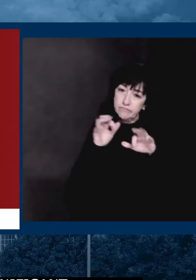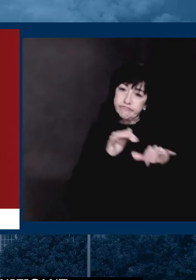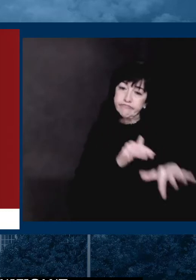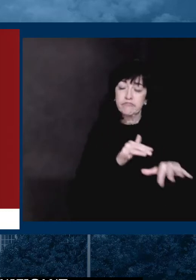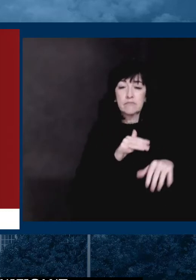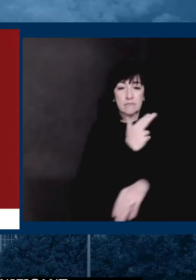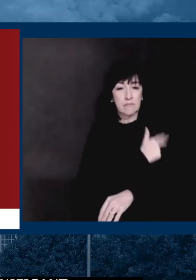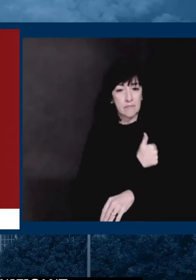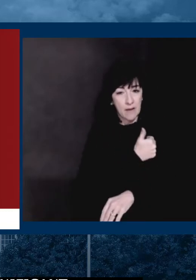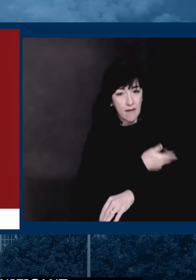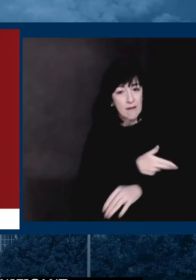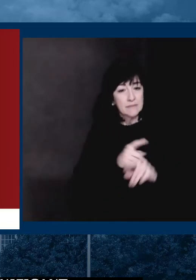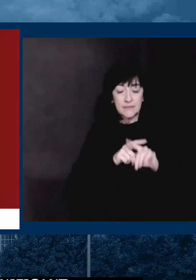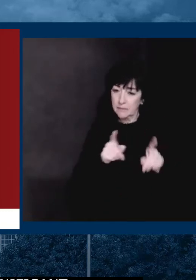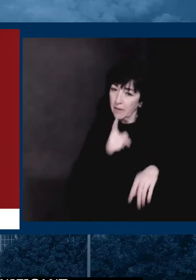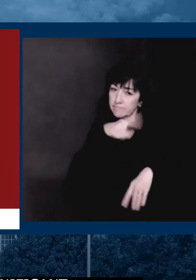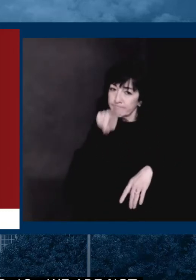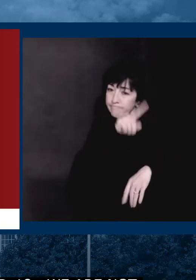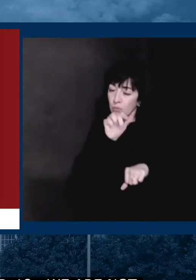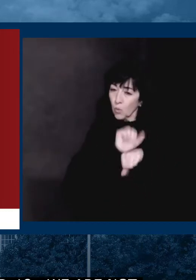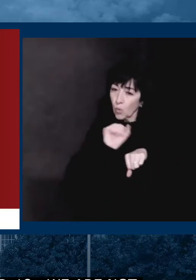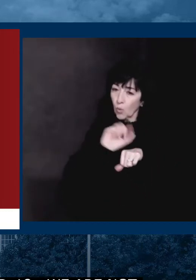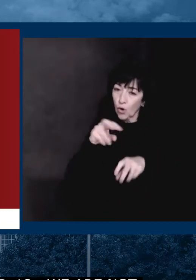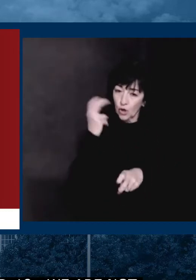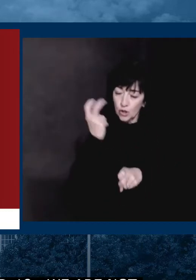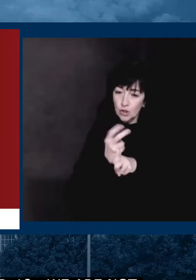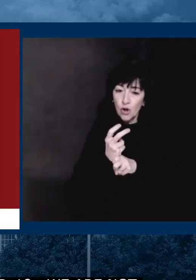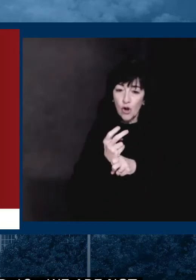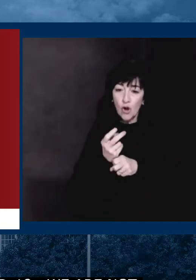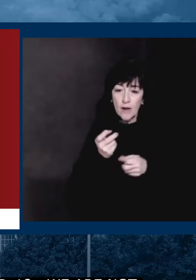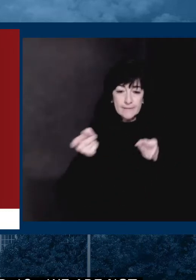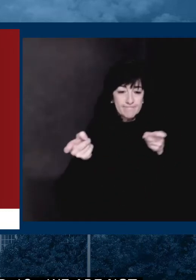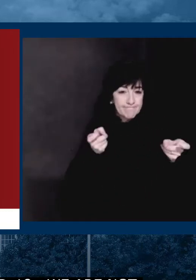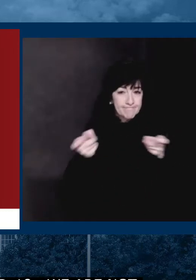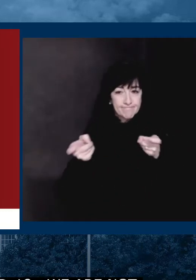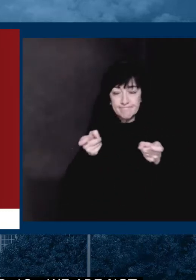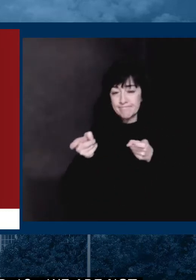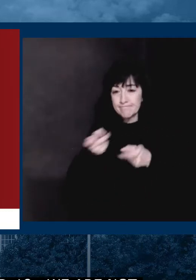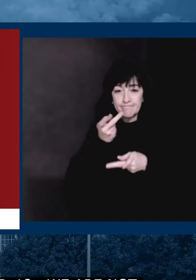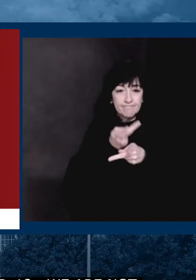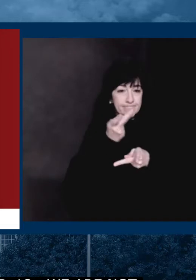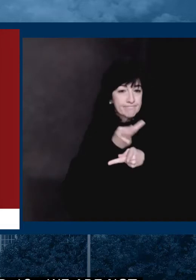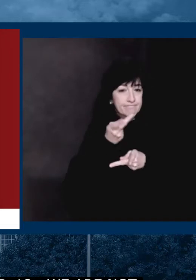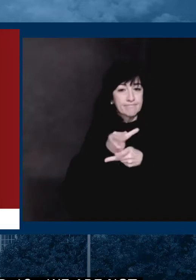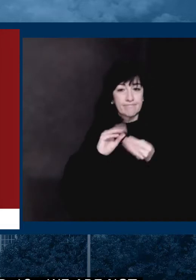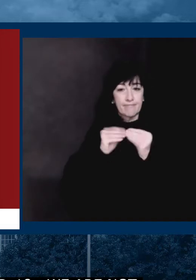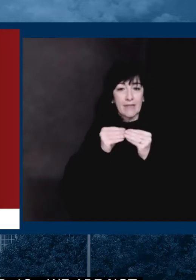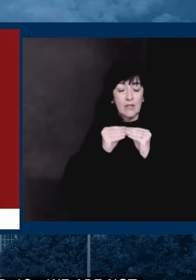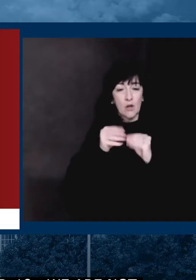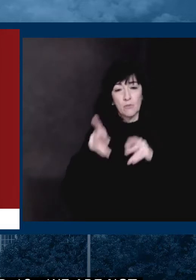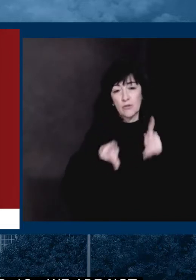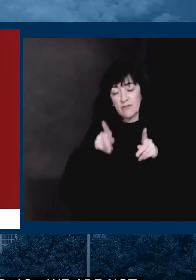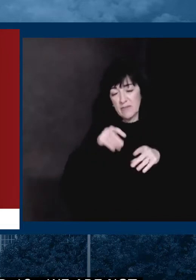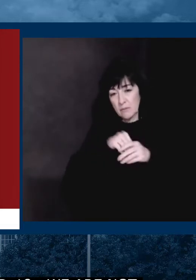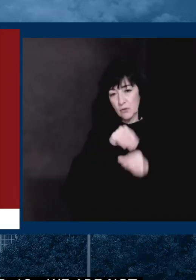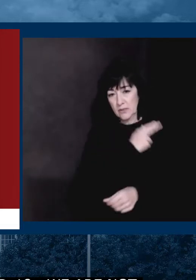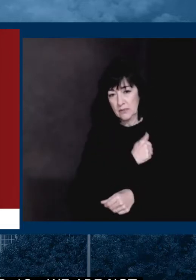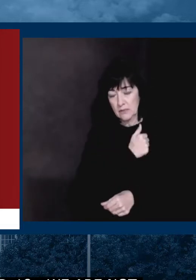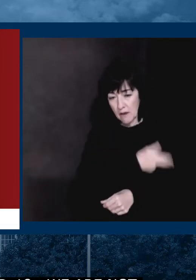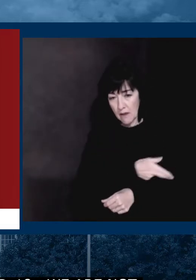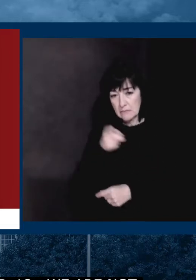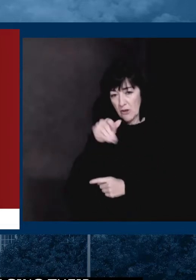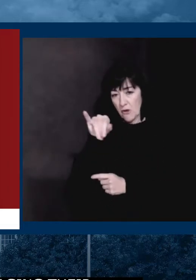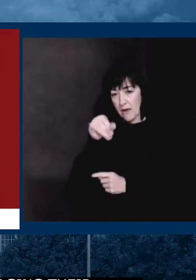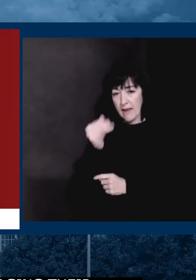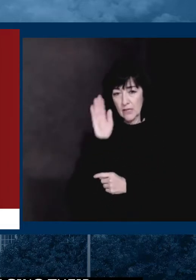their census, the number of people that are in the hospital on a day-to-day basis. AJ will have some more information to show you how that is occurring. So